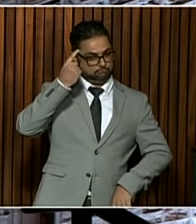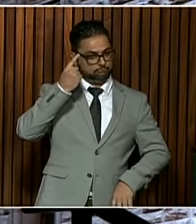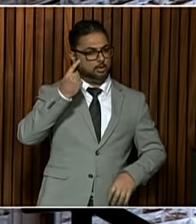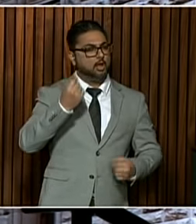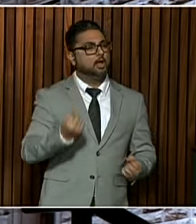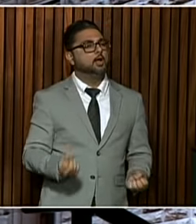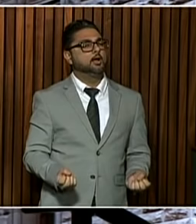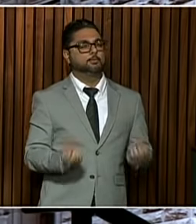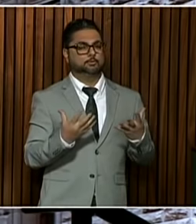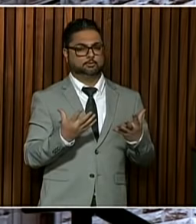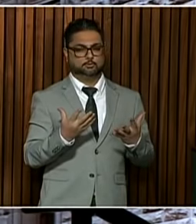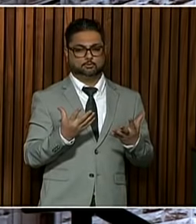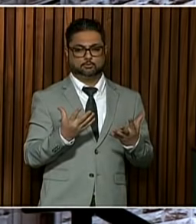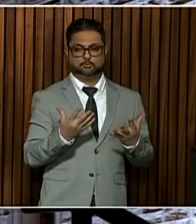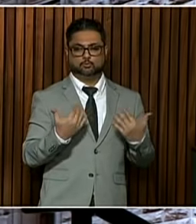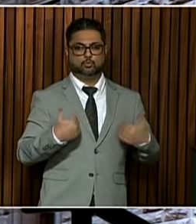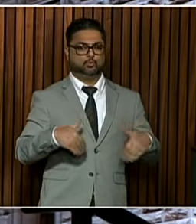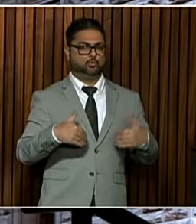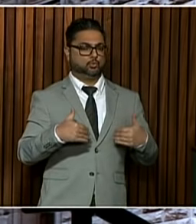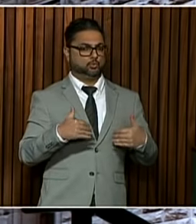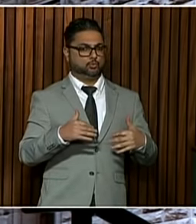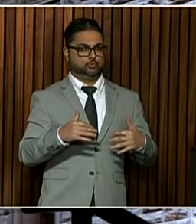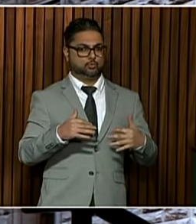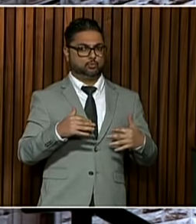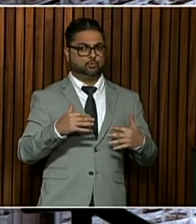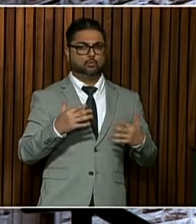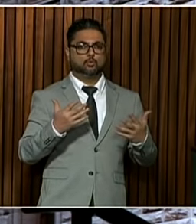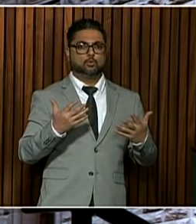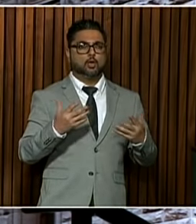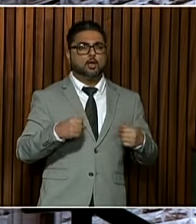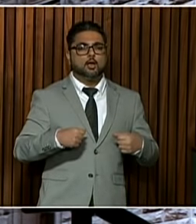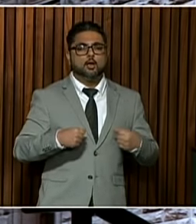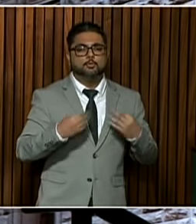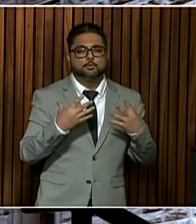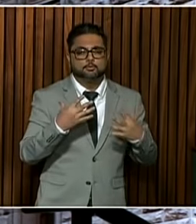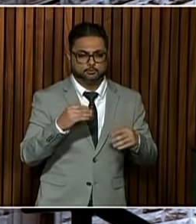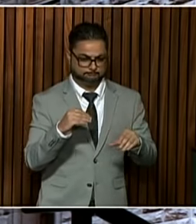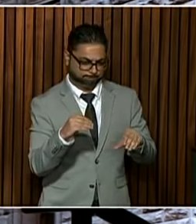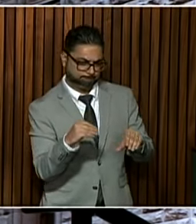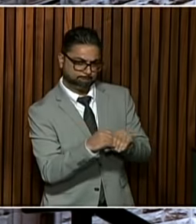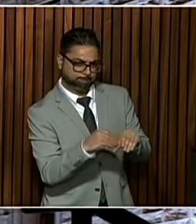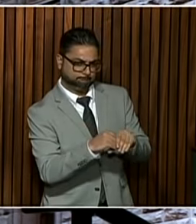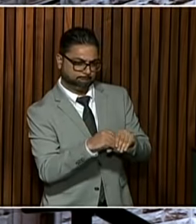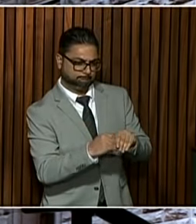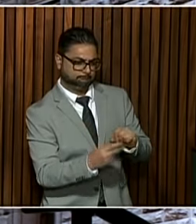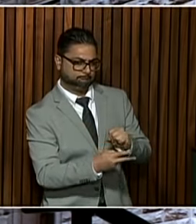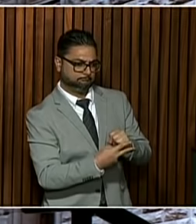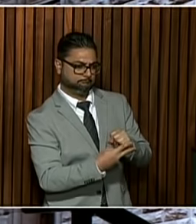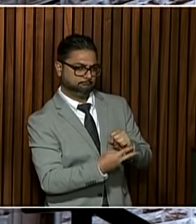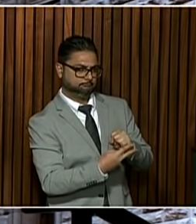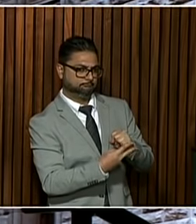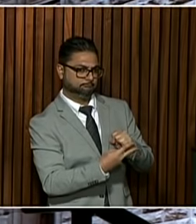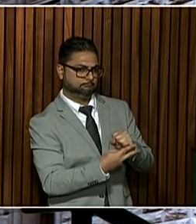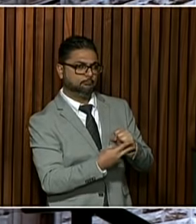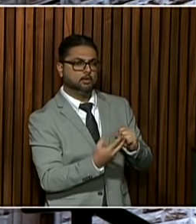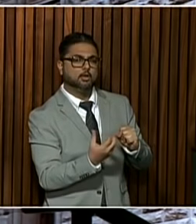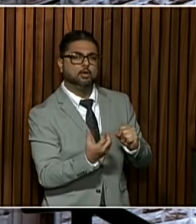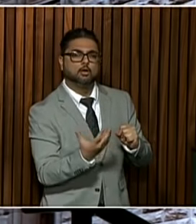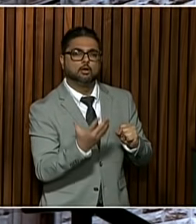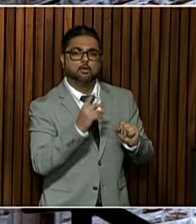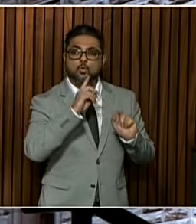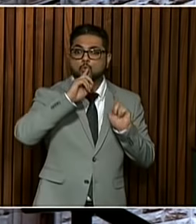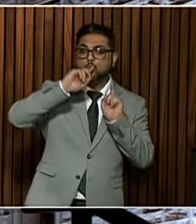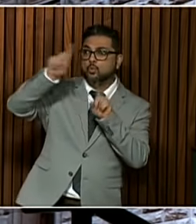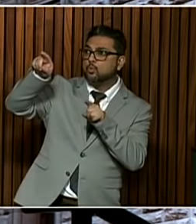a clear declaration of what everybody has in store and in stock at this time, so that we can ensure that there's a fair and